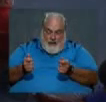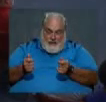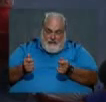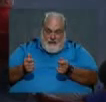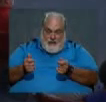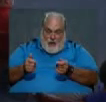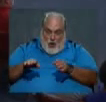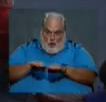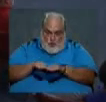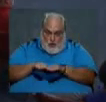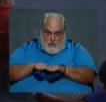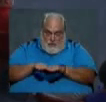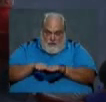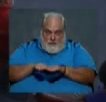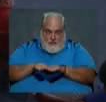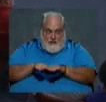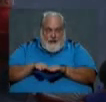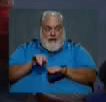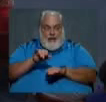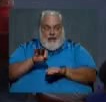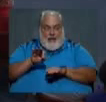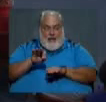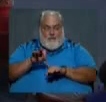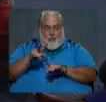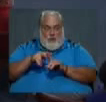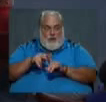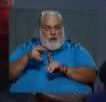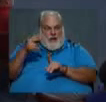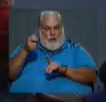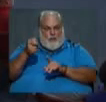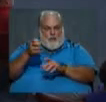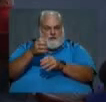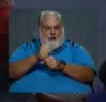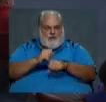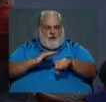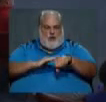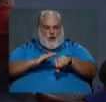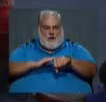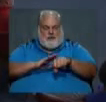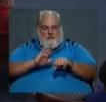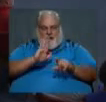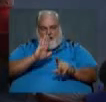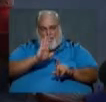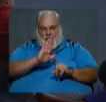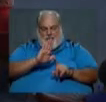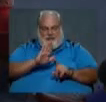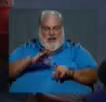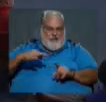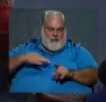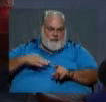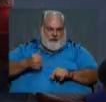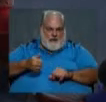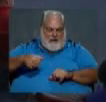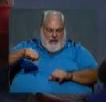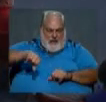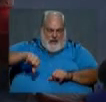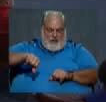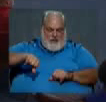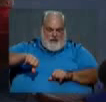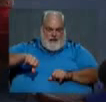the neighborhood? He'll receive notice of his application being